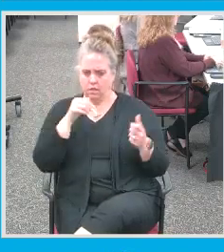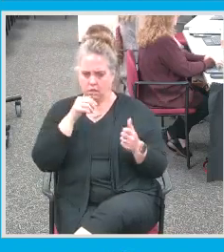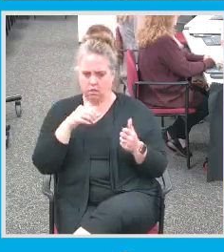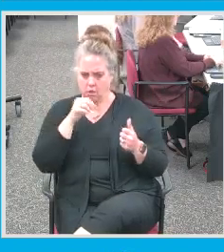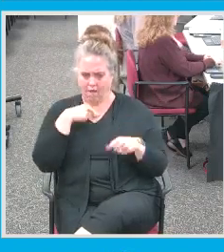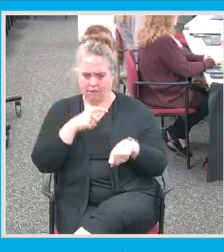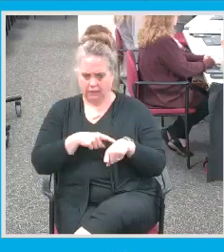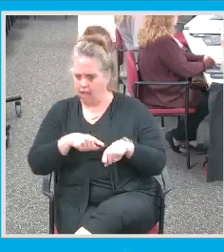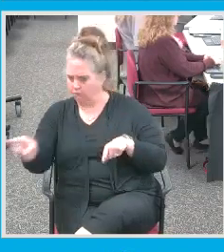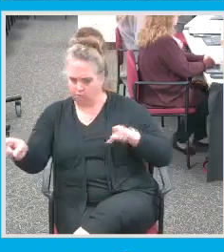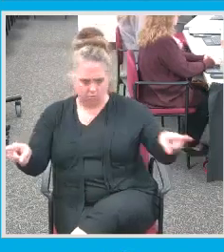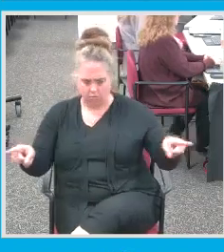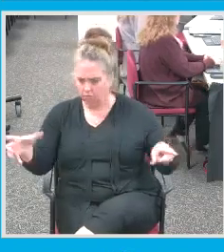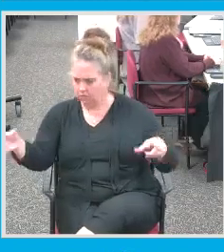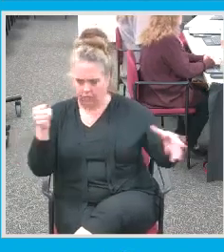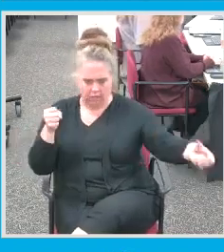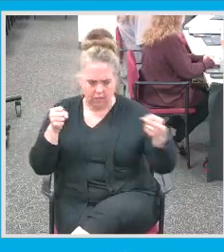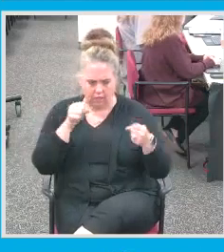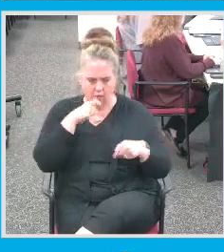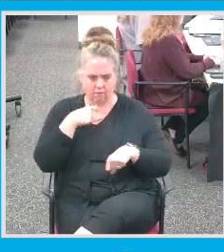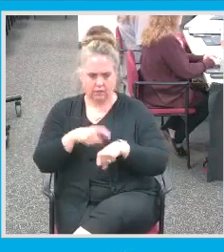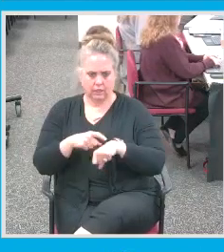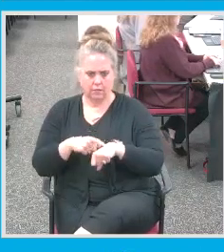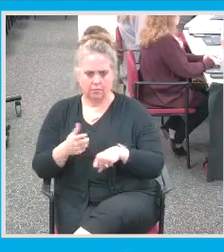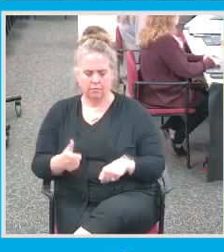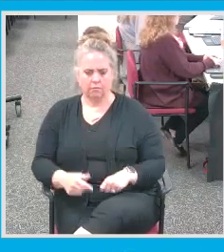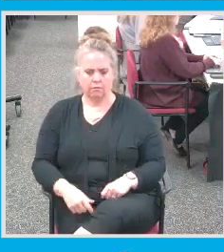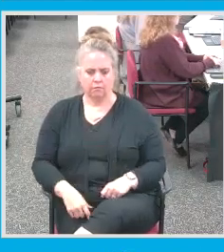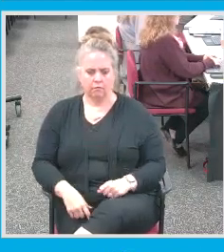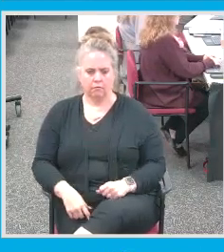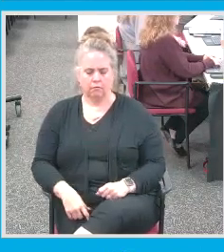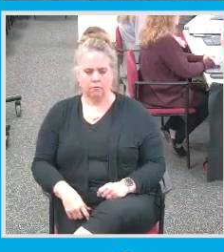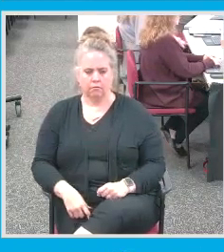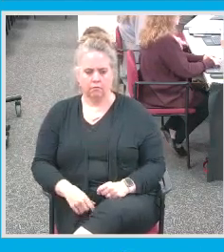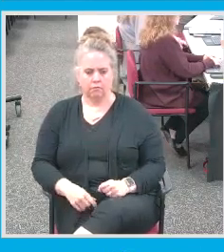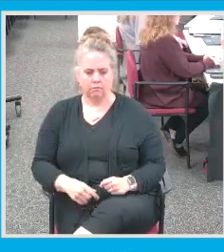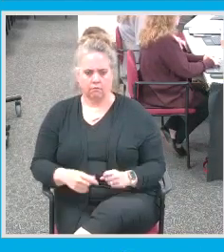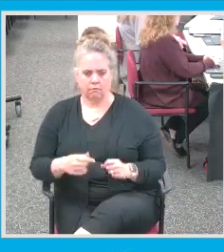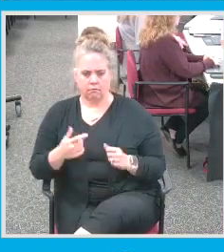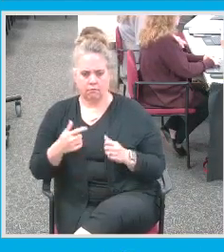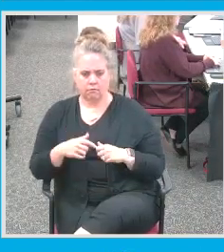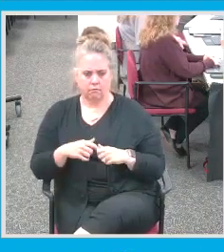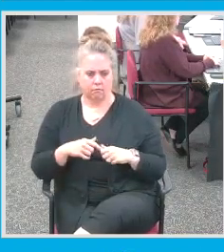anything. And so the more barriers you have to successfully defending yourself,